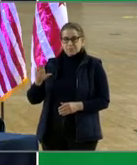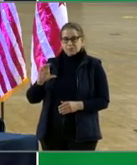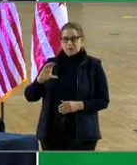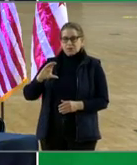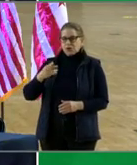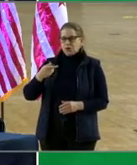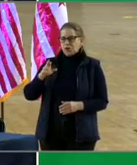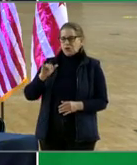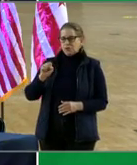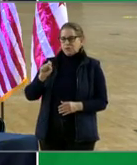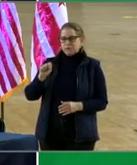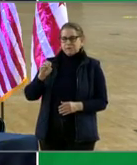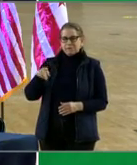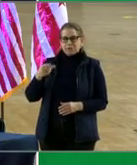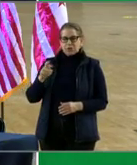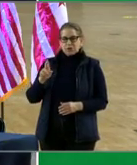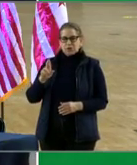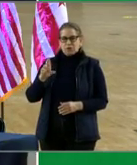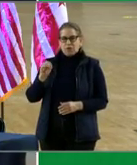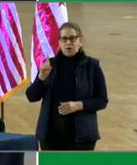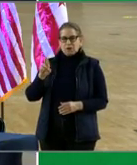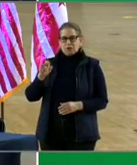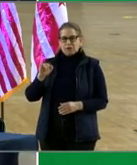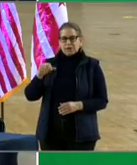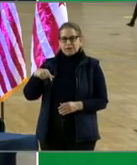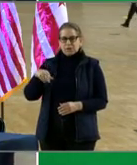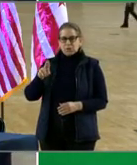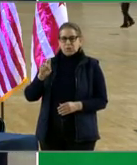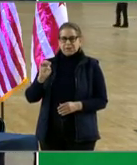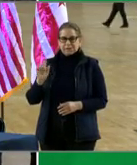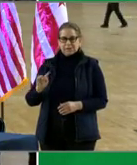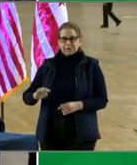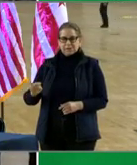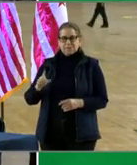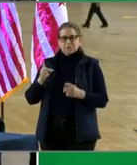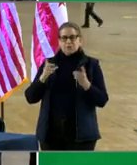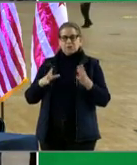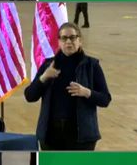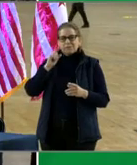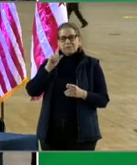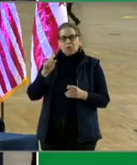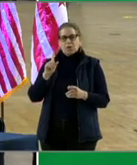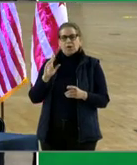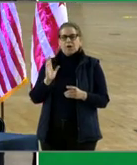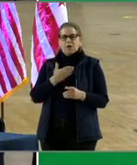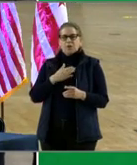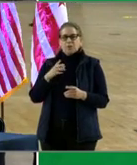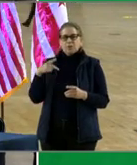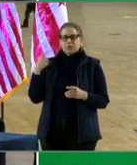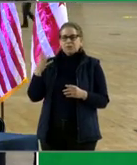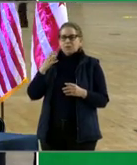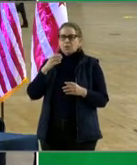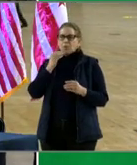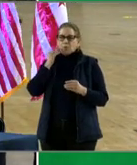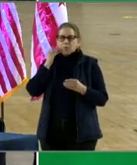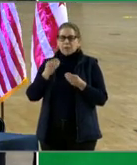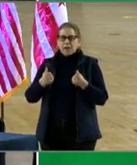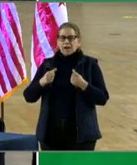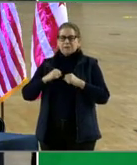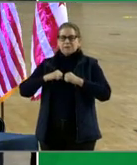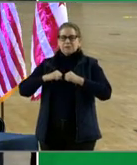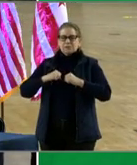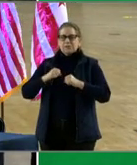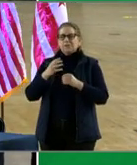the director of DCHCMA, our Homeland and Emergency Management Agency. Also to my left is